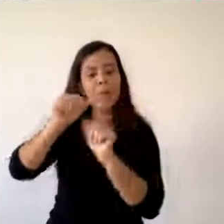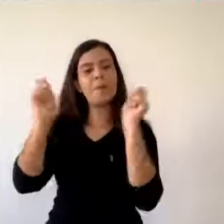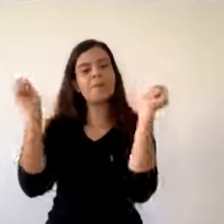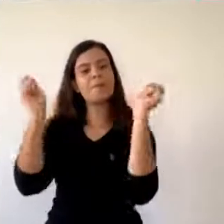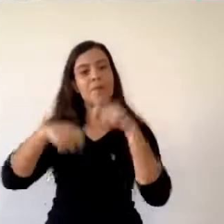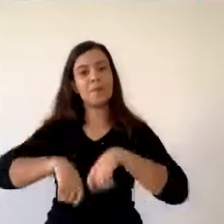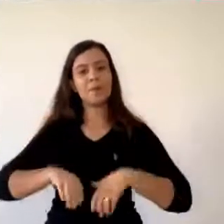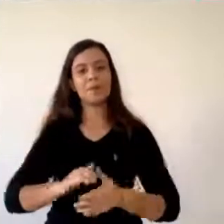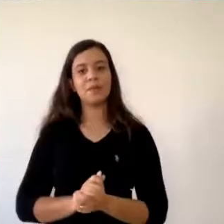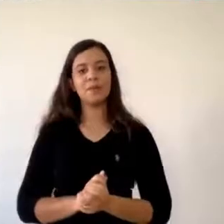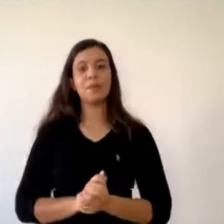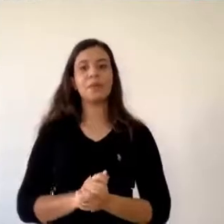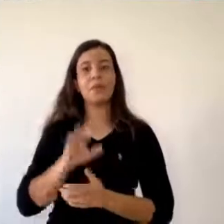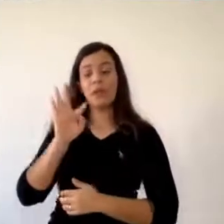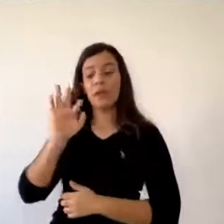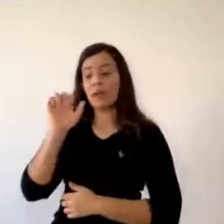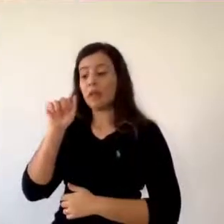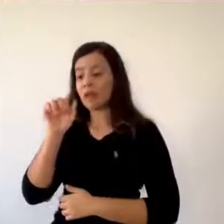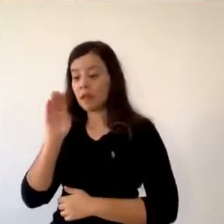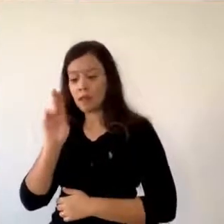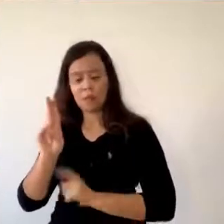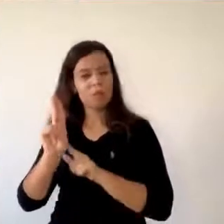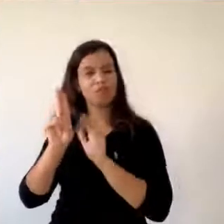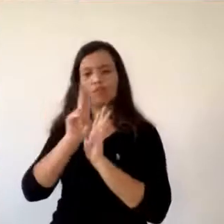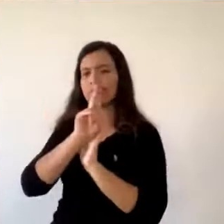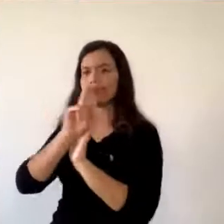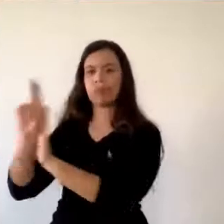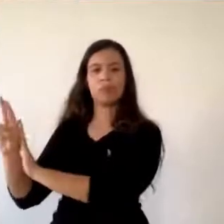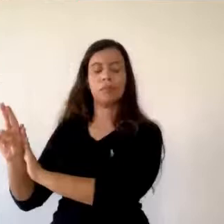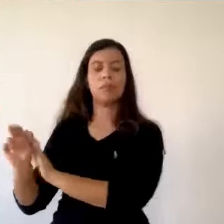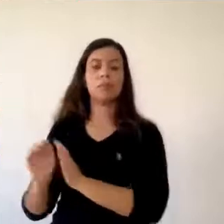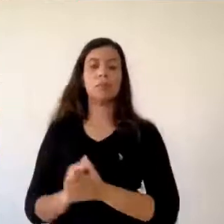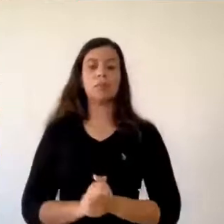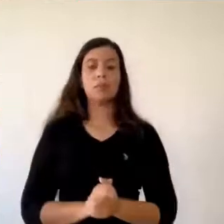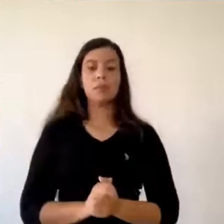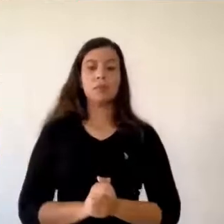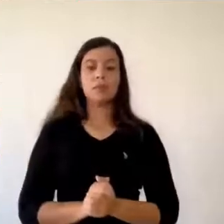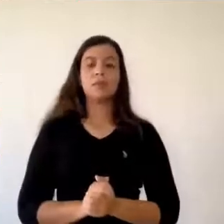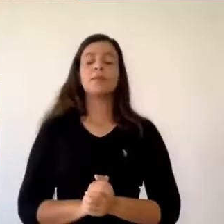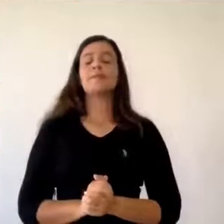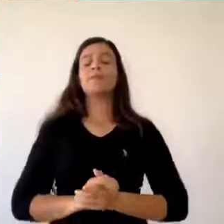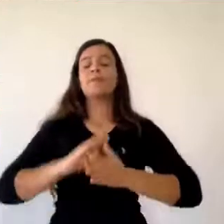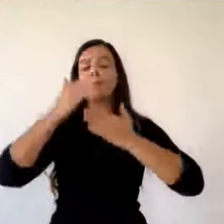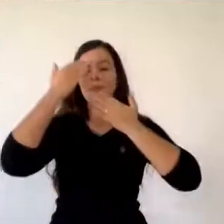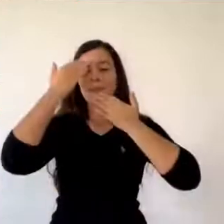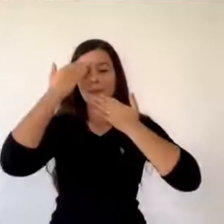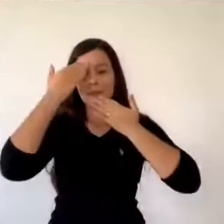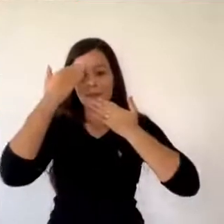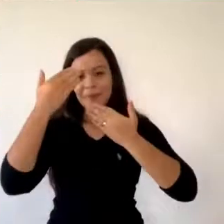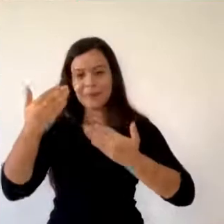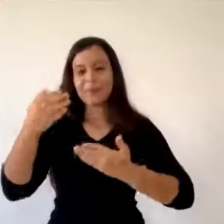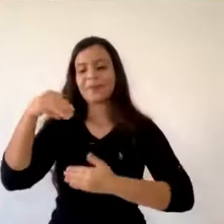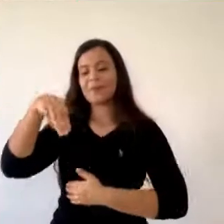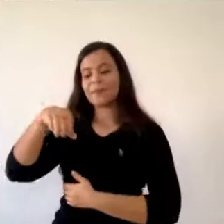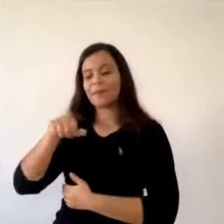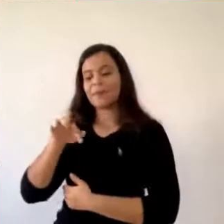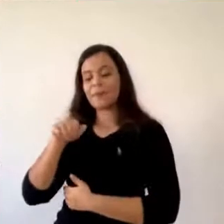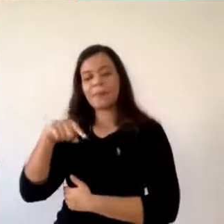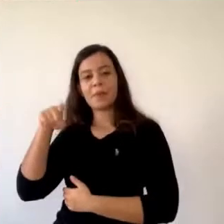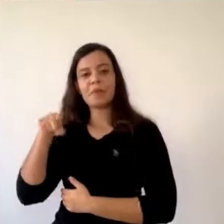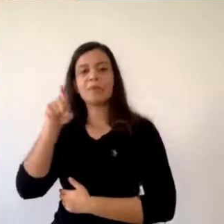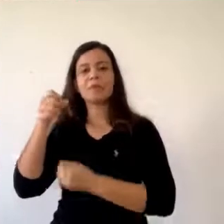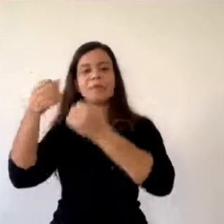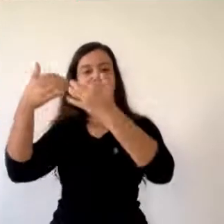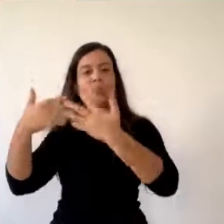taboo around violence needs to be removed so that we can talk about it, so that we can address it.